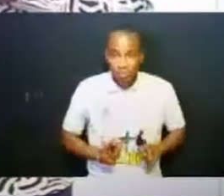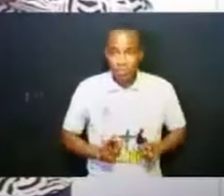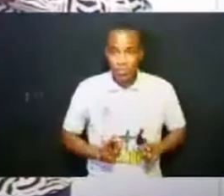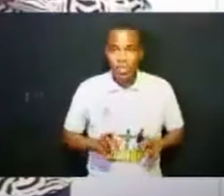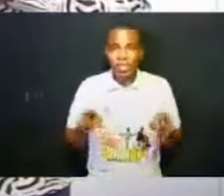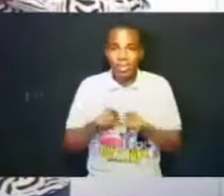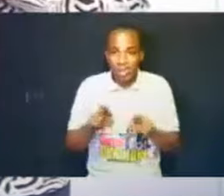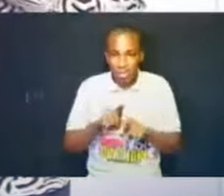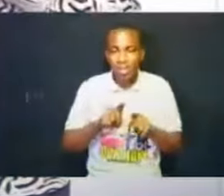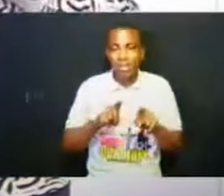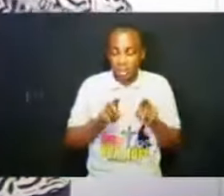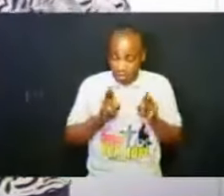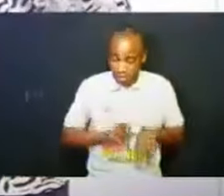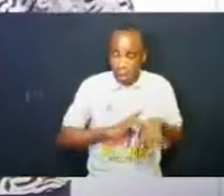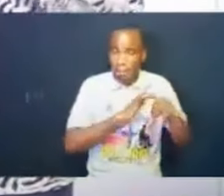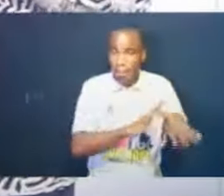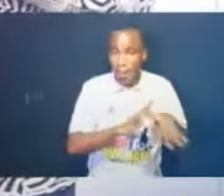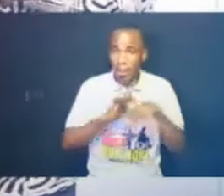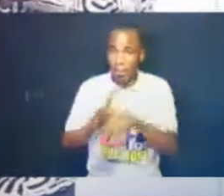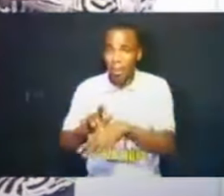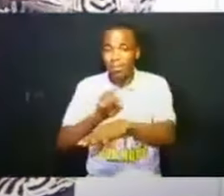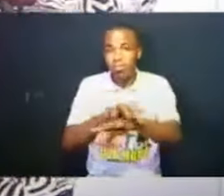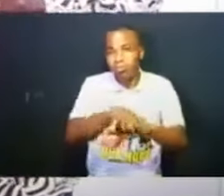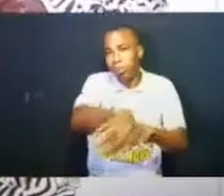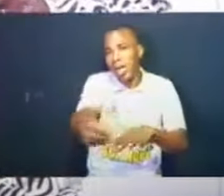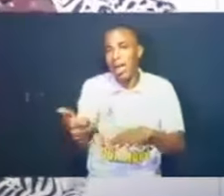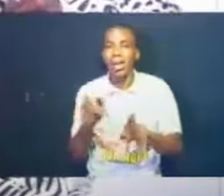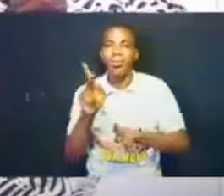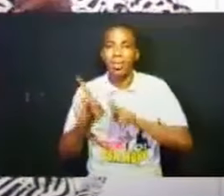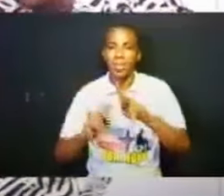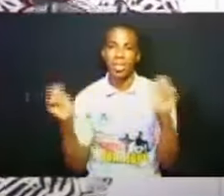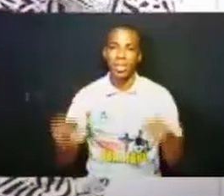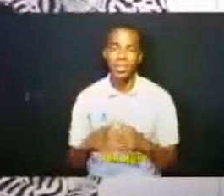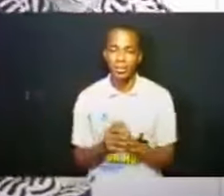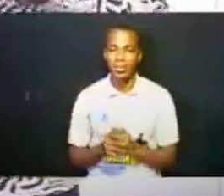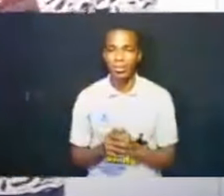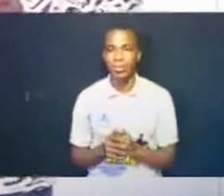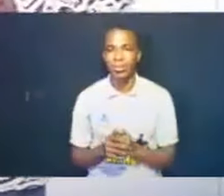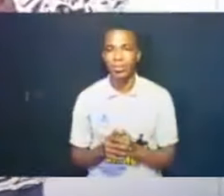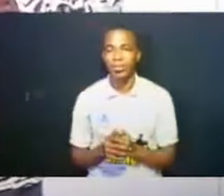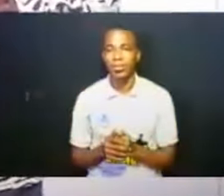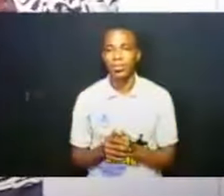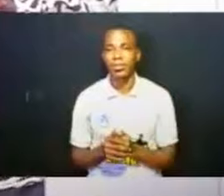also defile many. Na enu echire no ebe sey afoforo nso. Defile many.